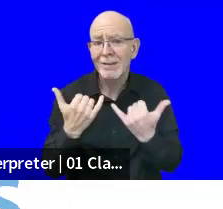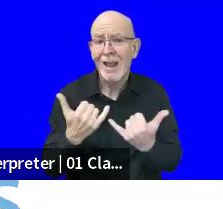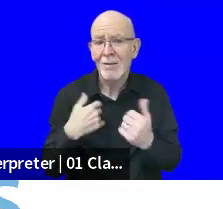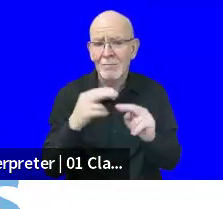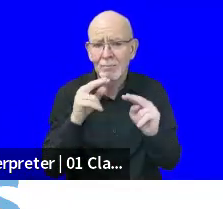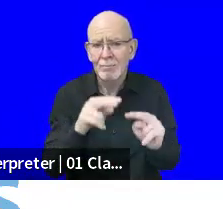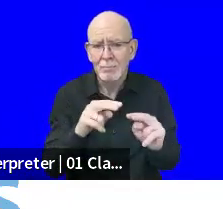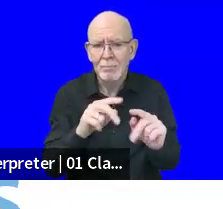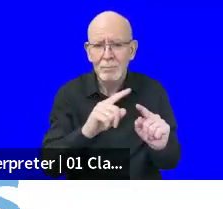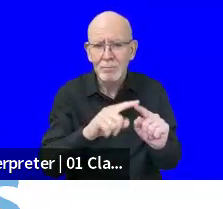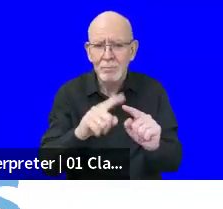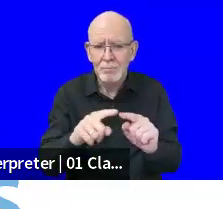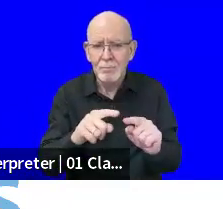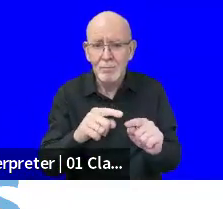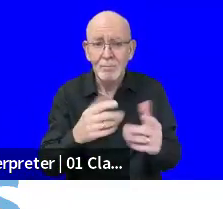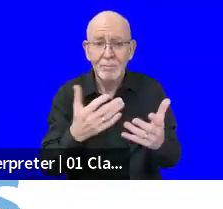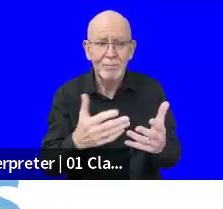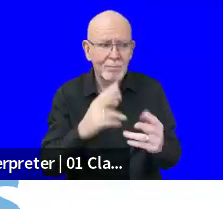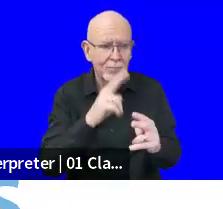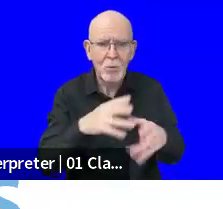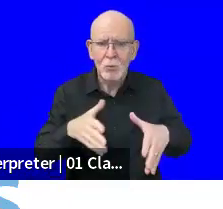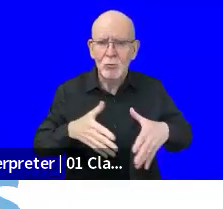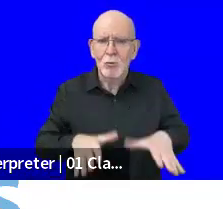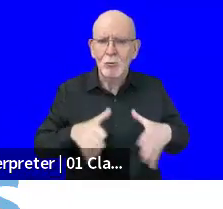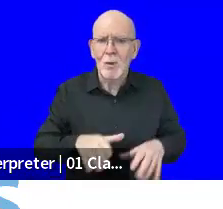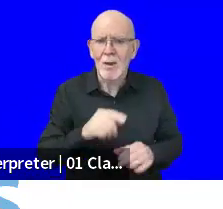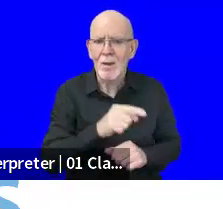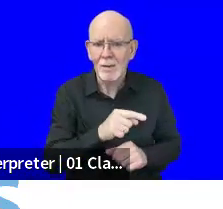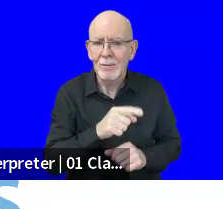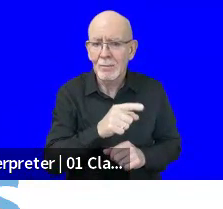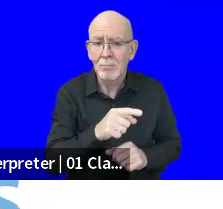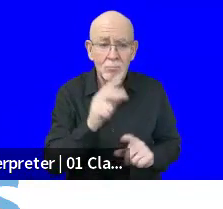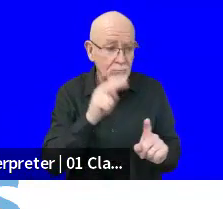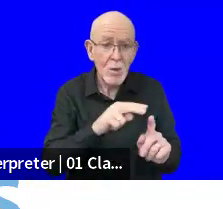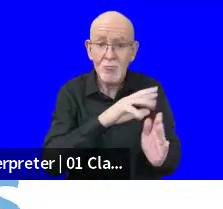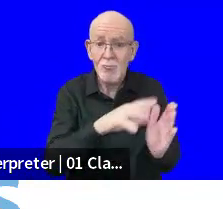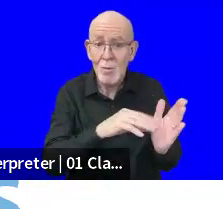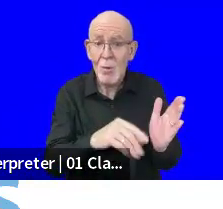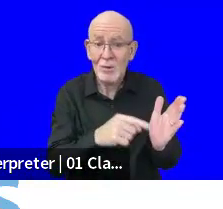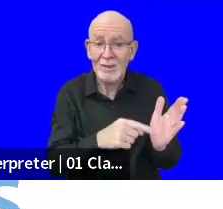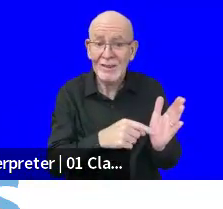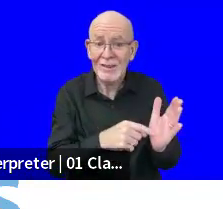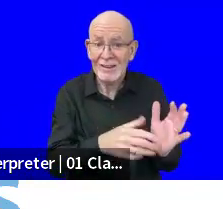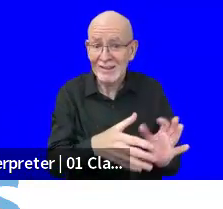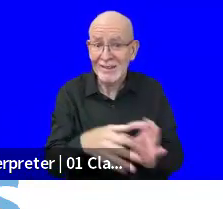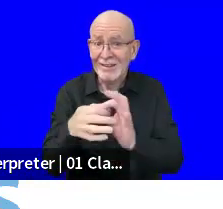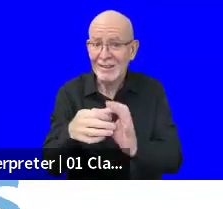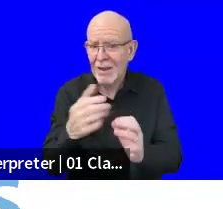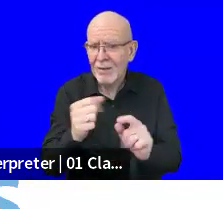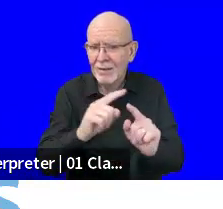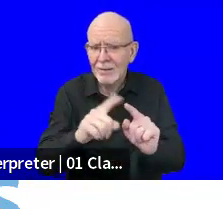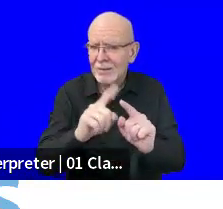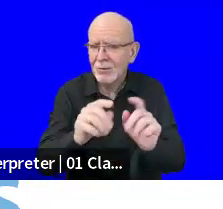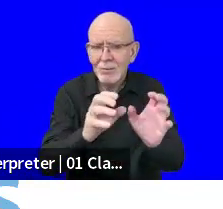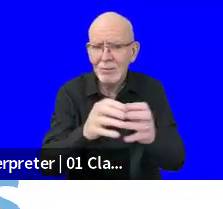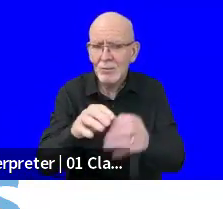of children with disabilities. And what we've done was to look at, for instance, children with